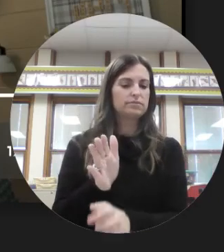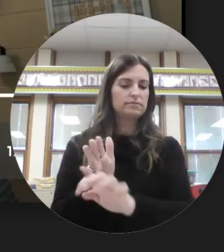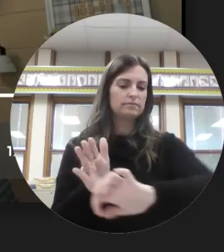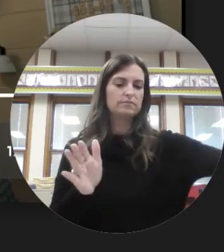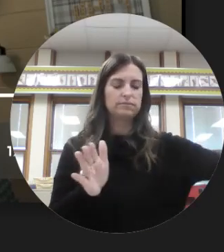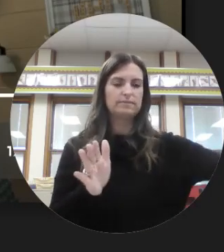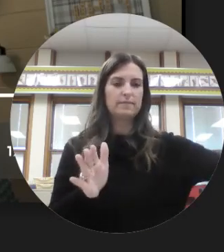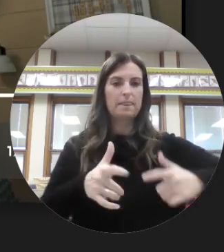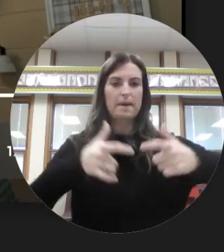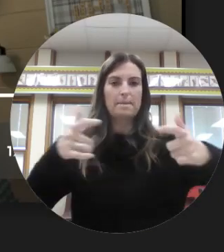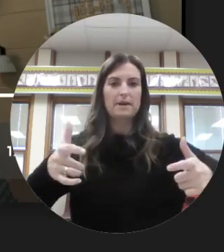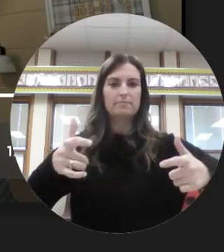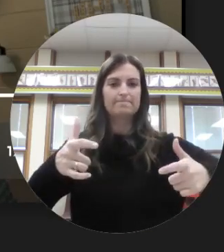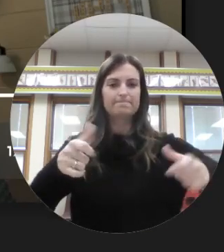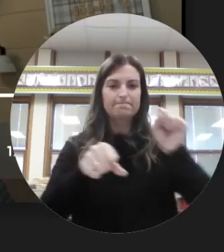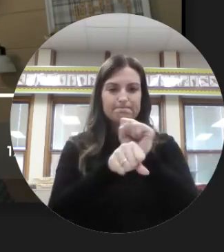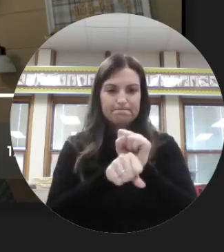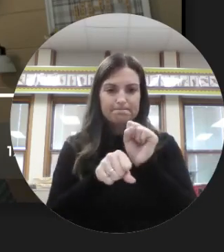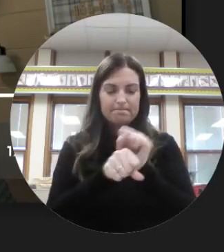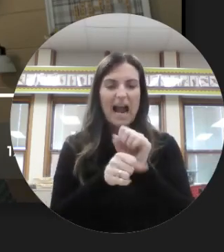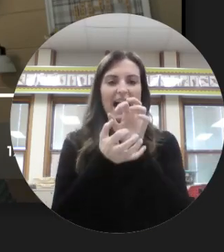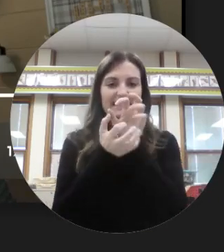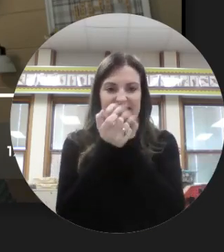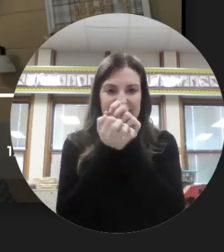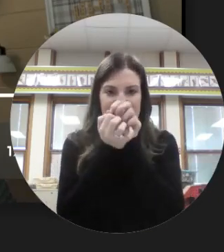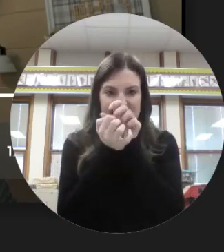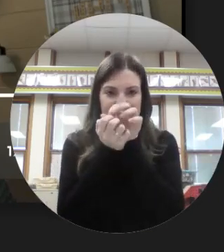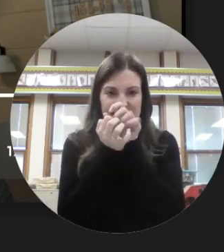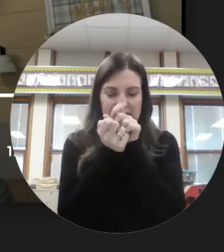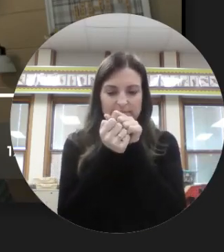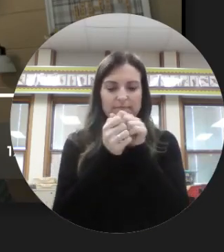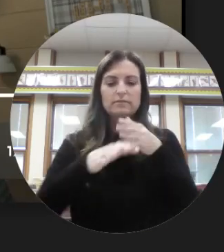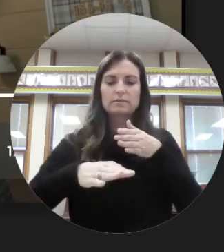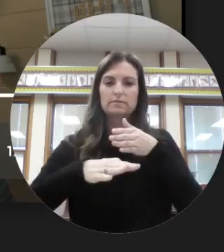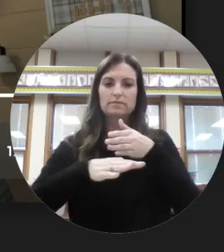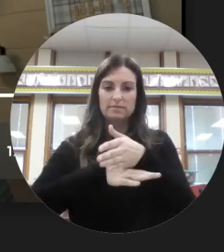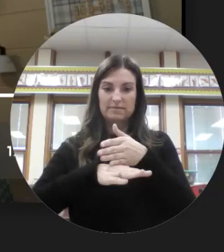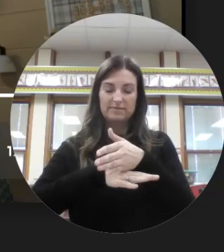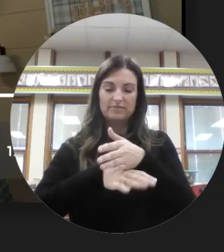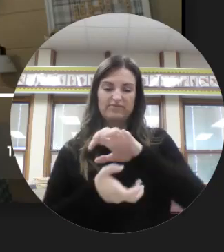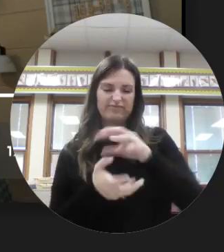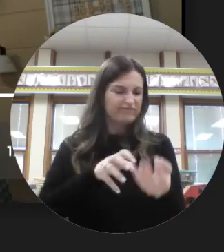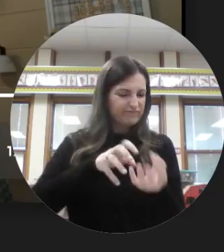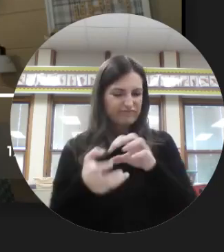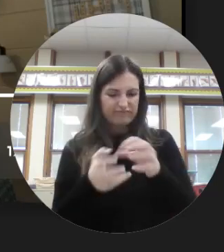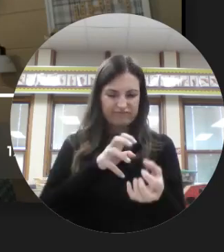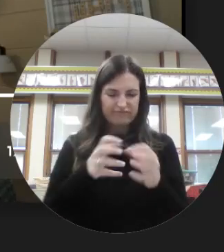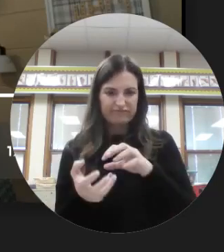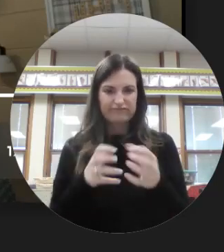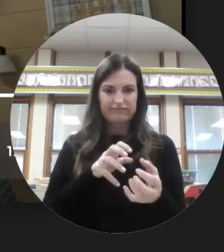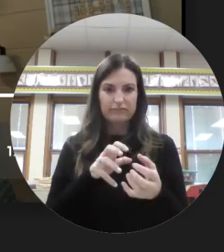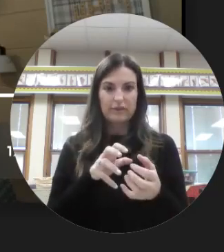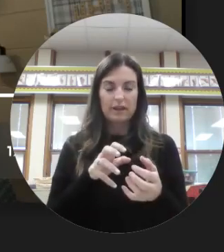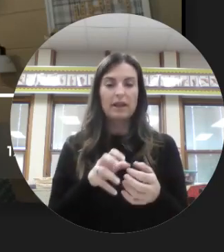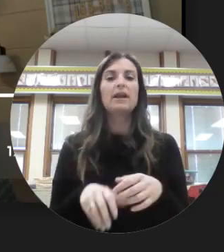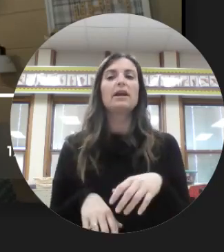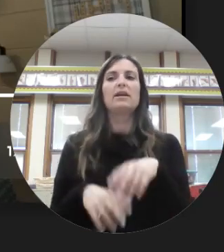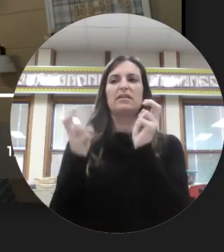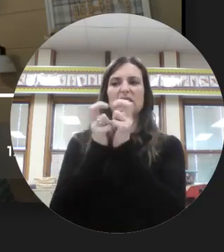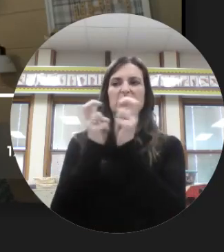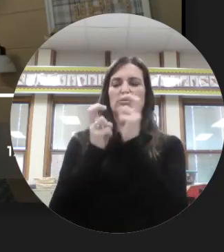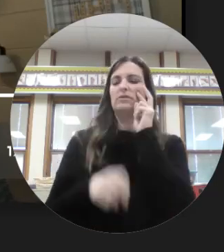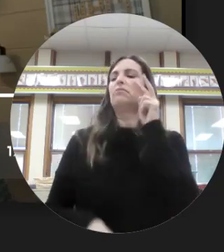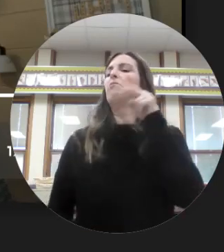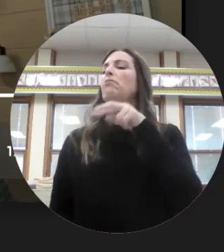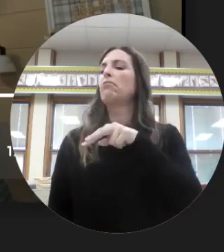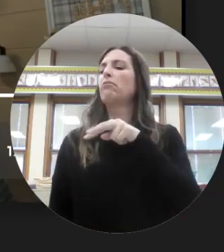his big chompers to work. The beaver chewed and gnawed and carved up that piece of wood, turning it over and over in his paws. Chit-Chat looked down from a branch